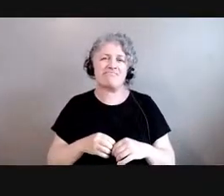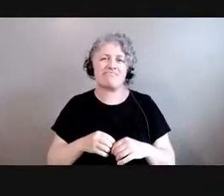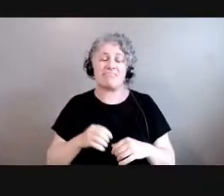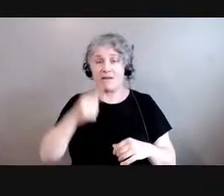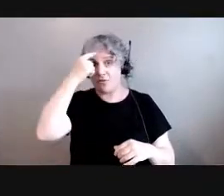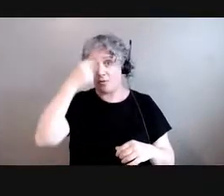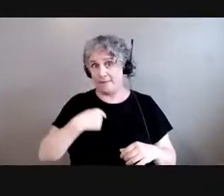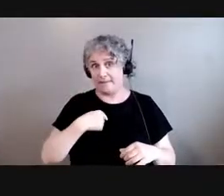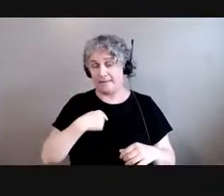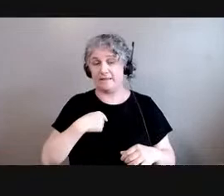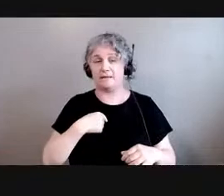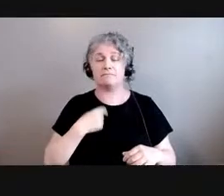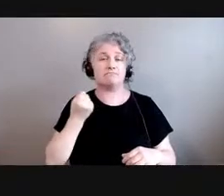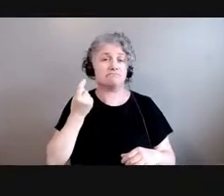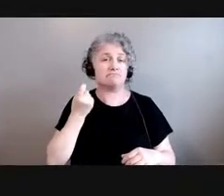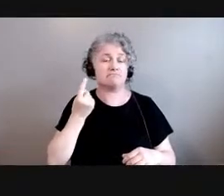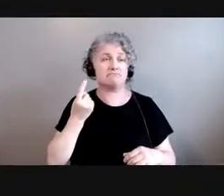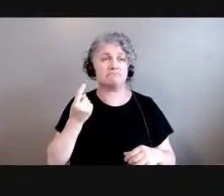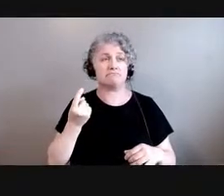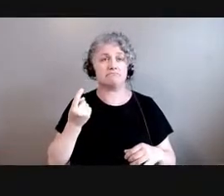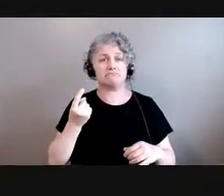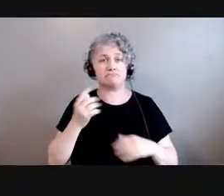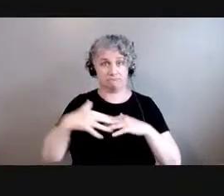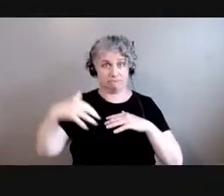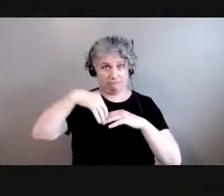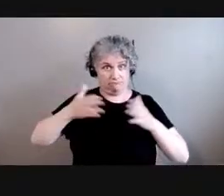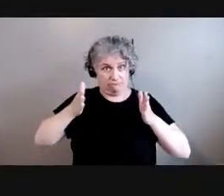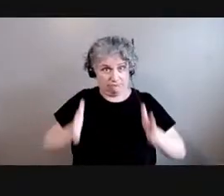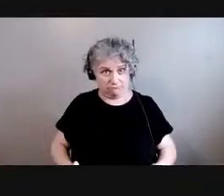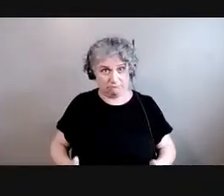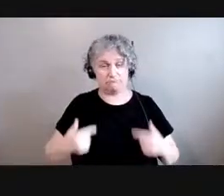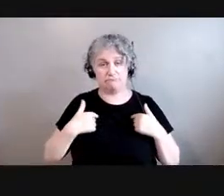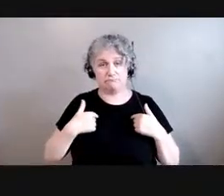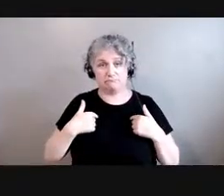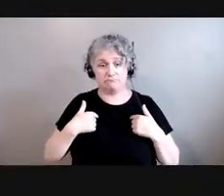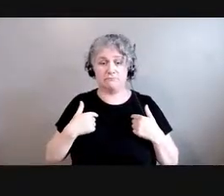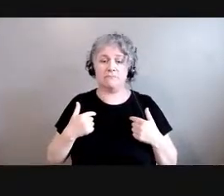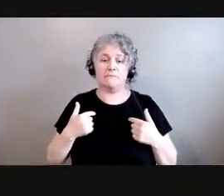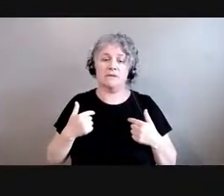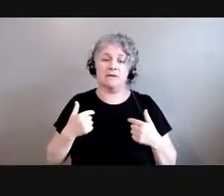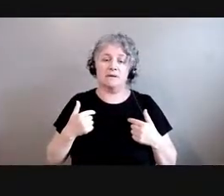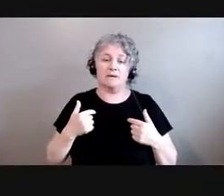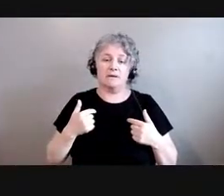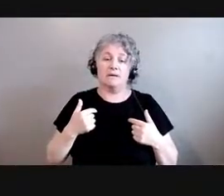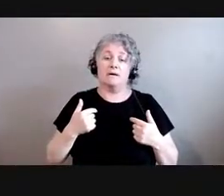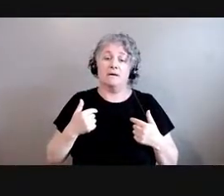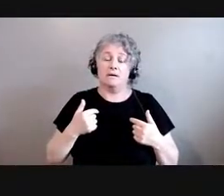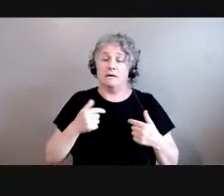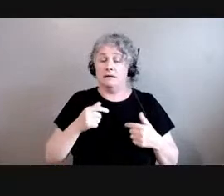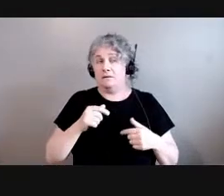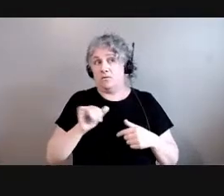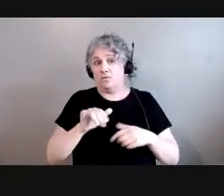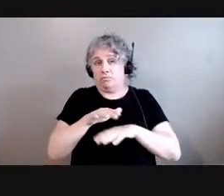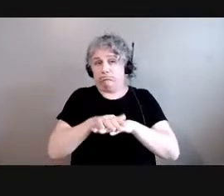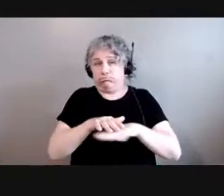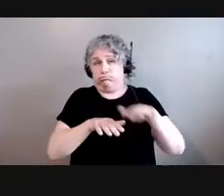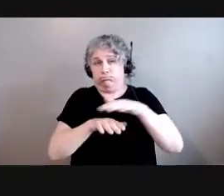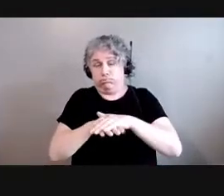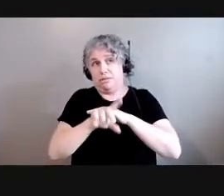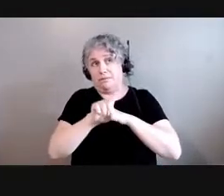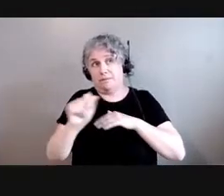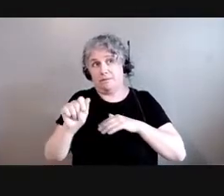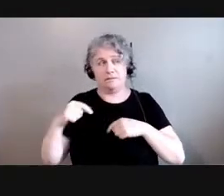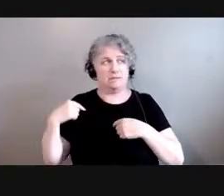For me, of course, also being Indigenous, to explain a bit more self, and then I've been disabled since